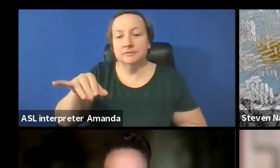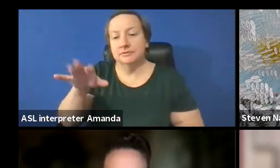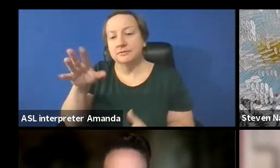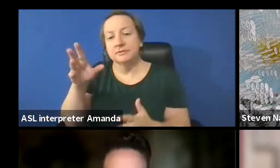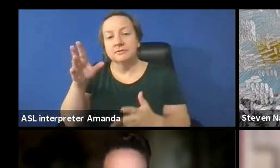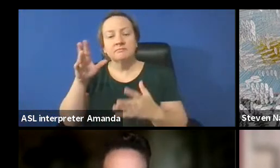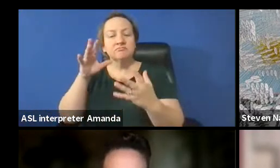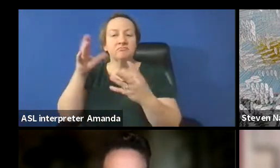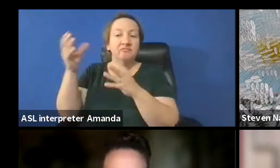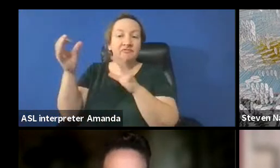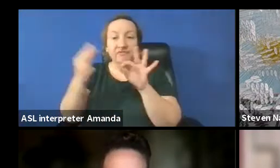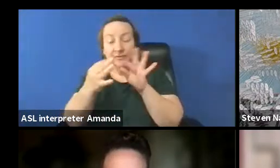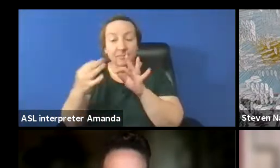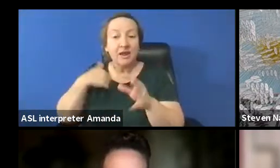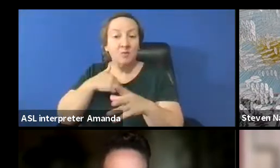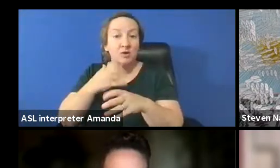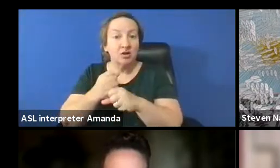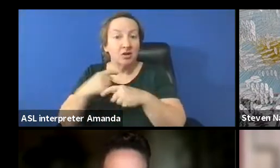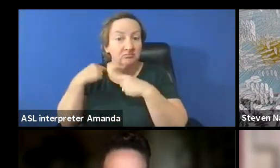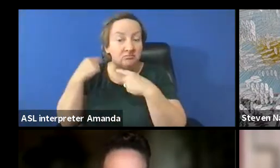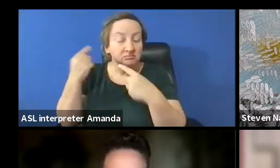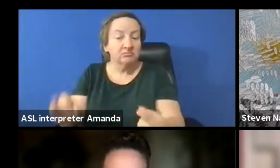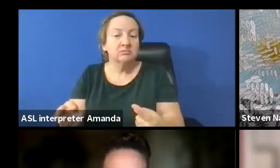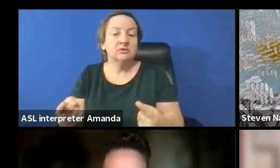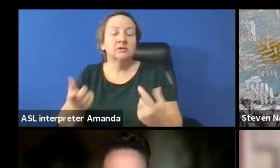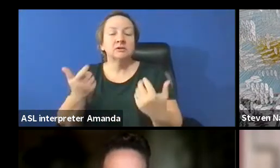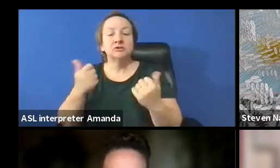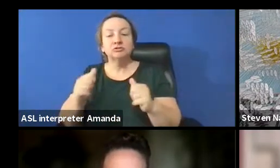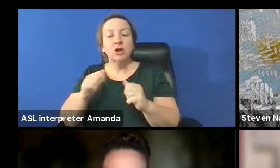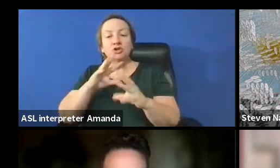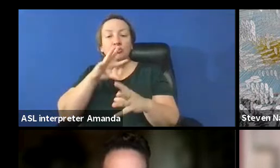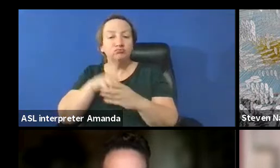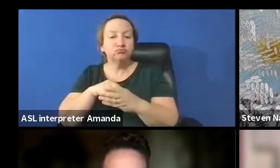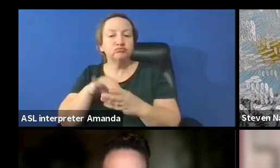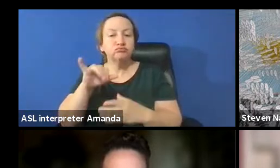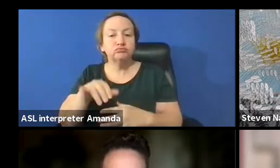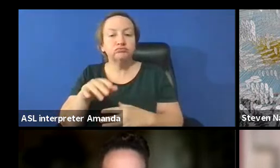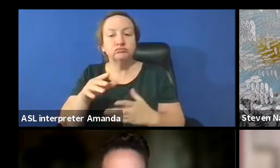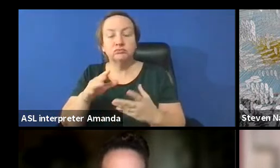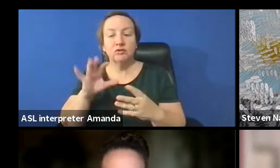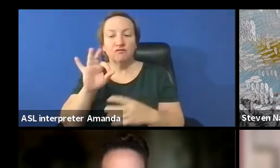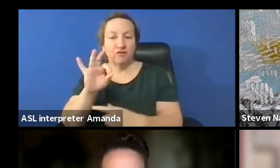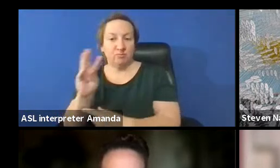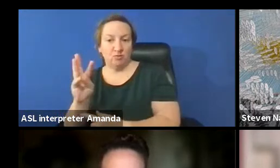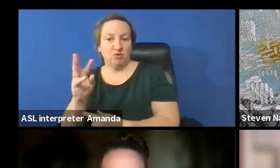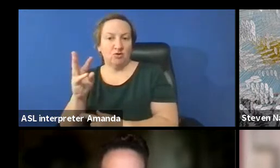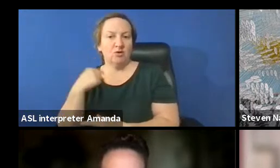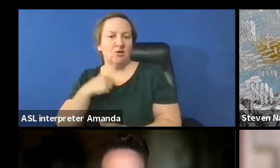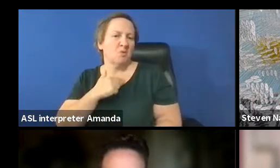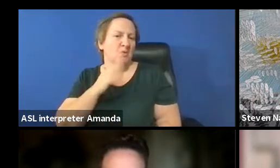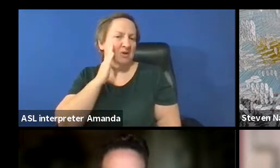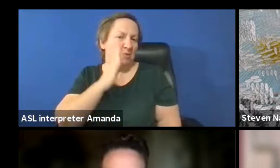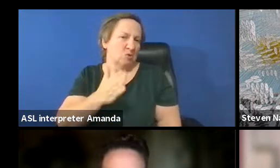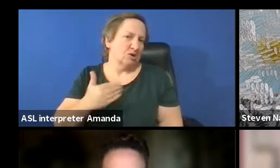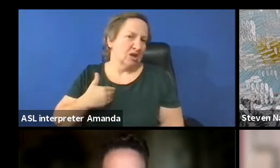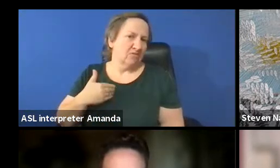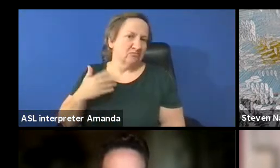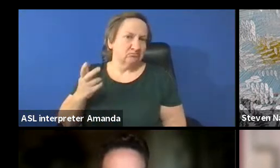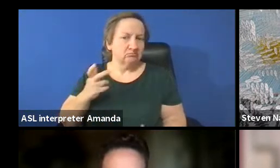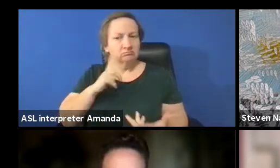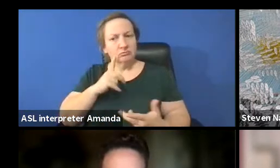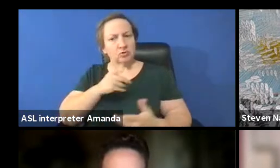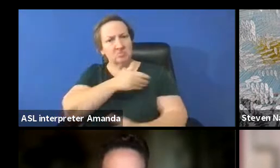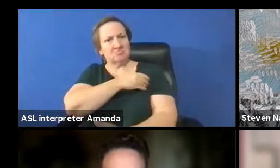we were to kind of incorporate that into the framework, we'd have ourselves a really powerful